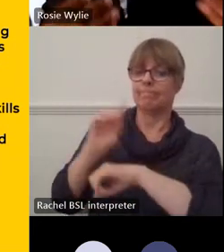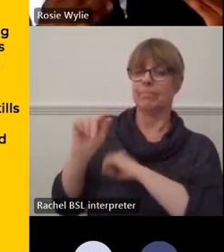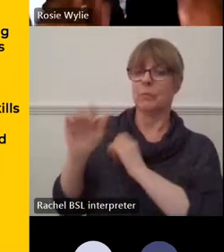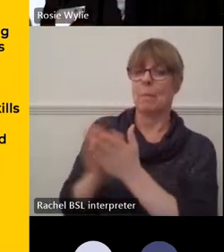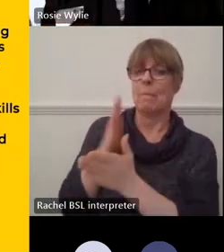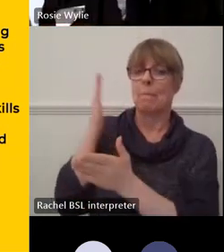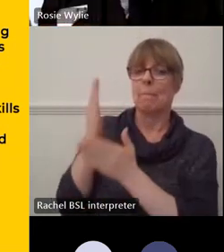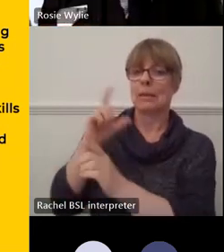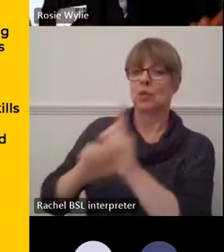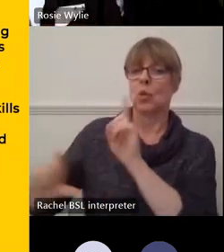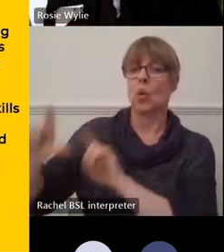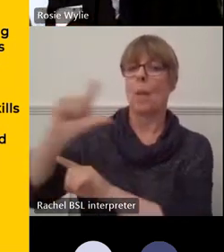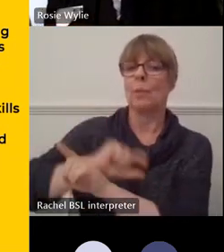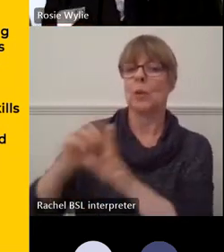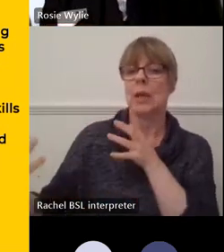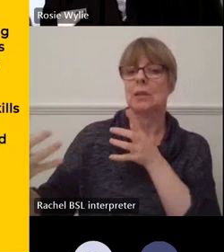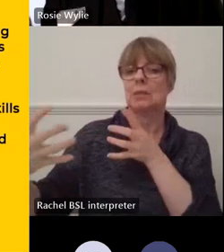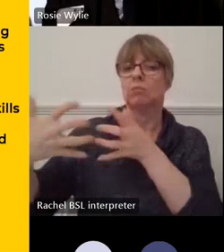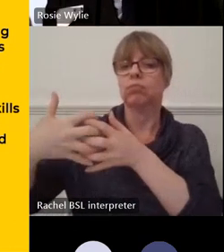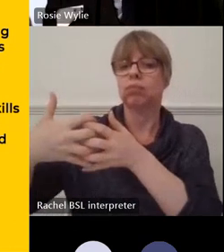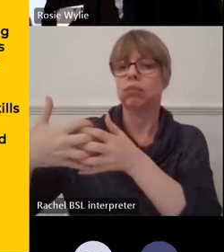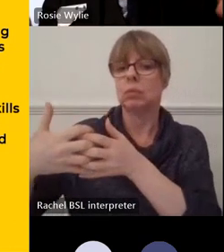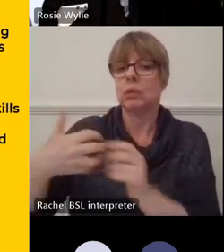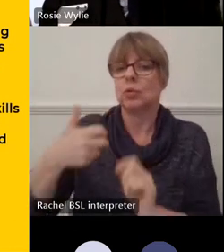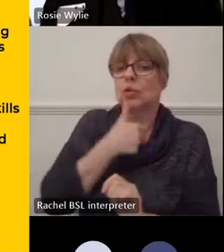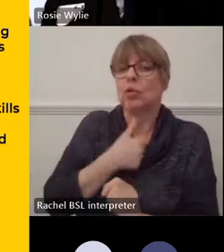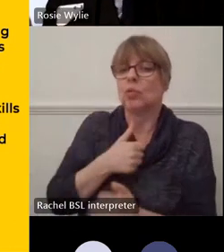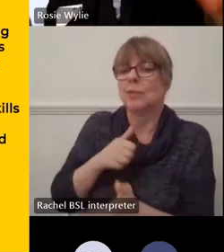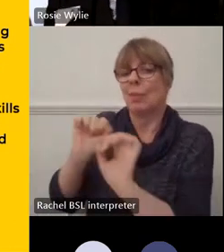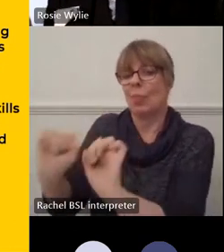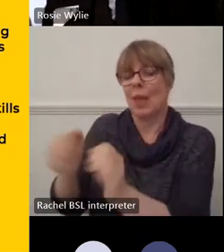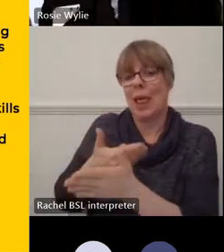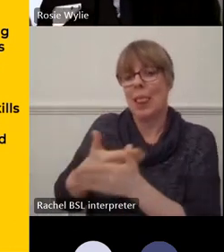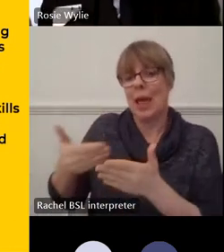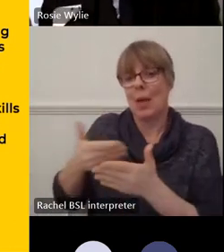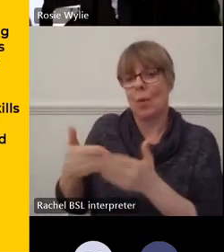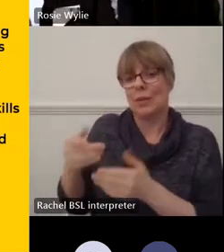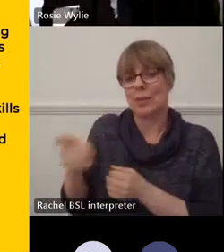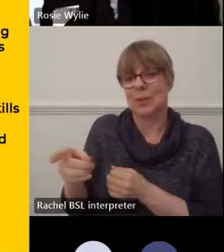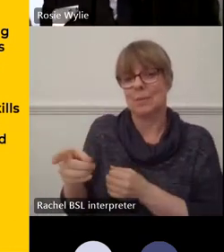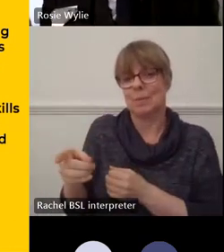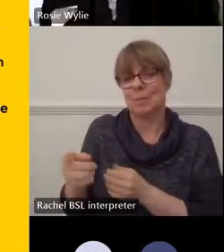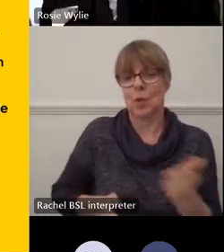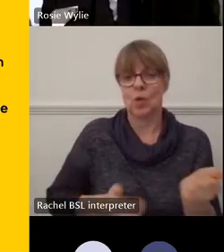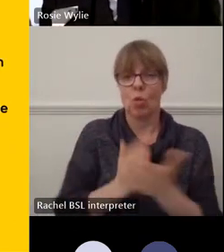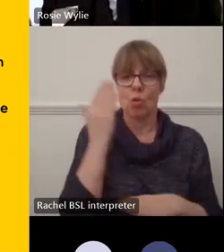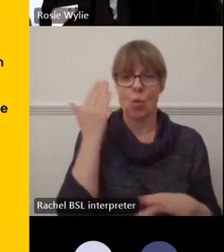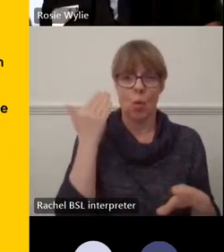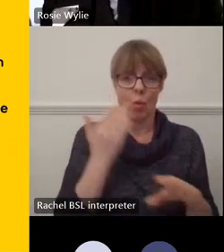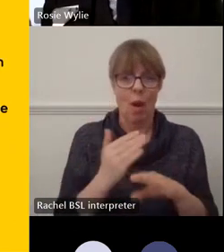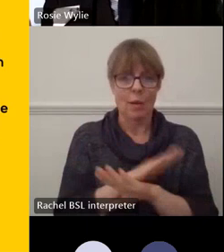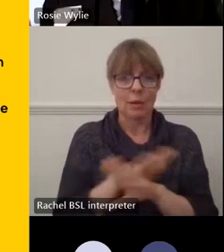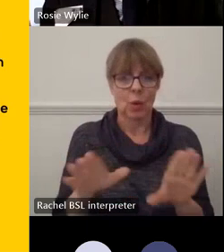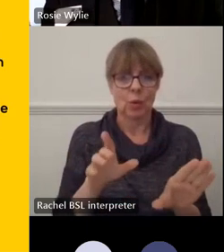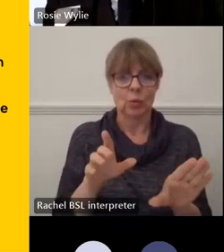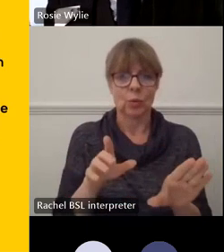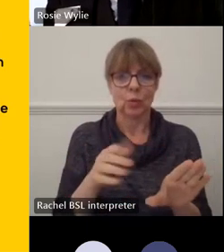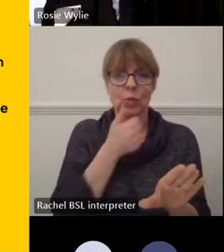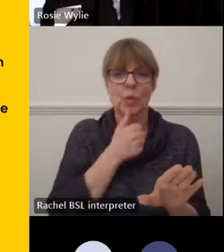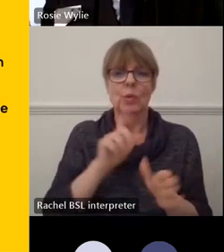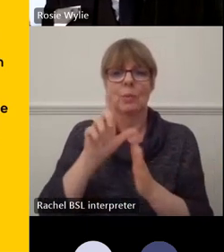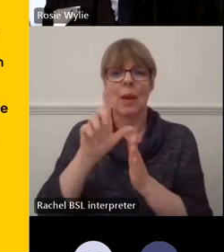in the best of their understanding, because that's the language that they speak. That's the language that they speak after work. So it's very important. Another one is